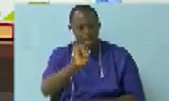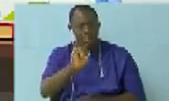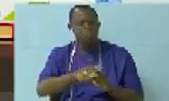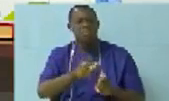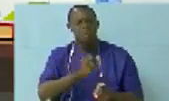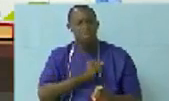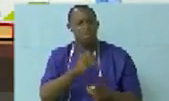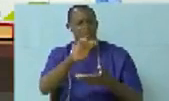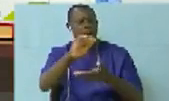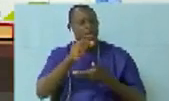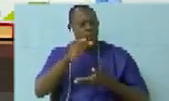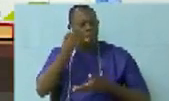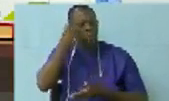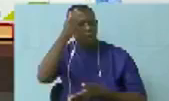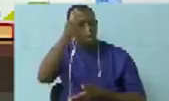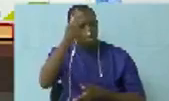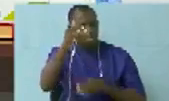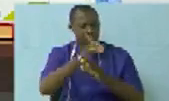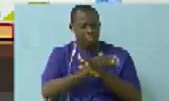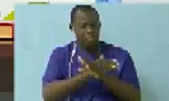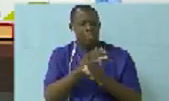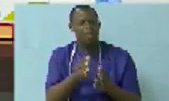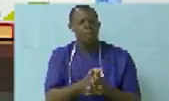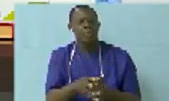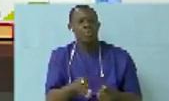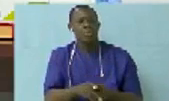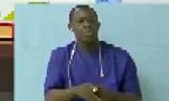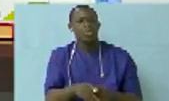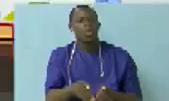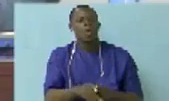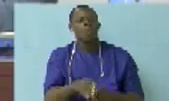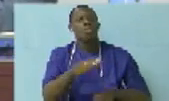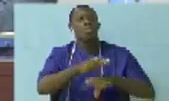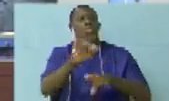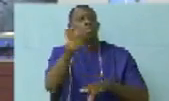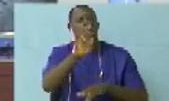call. Data purka command nyinta telephone. What did he call?